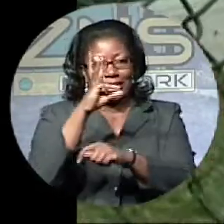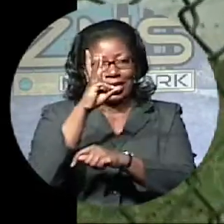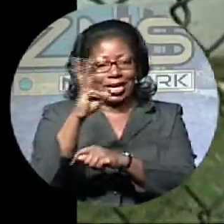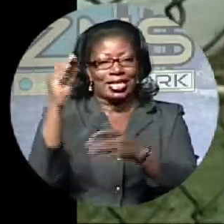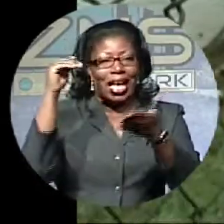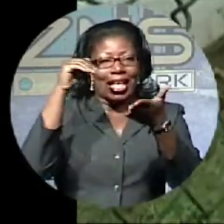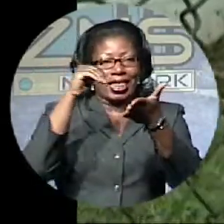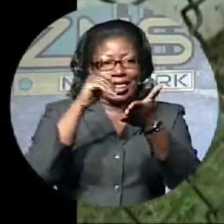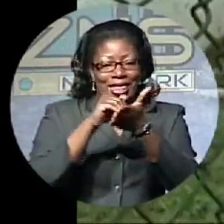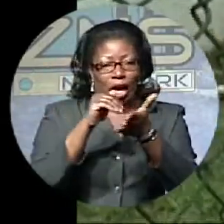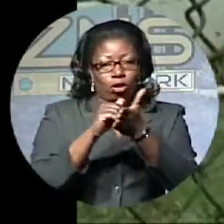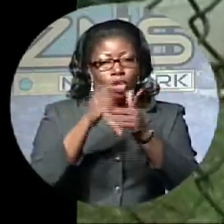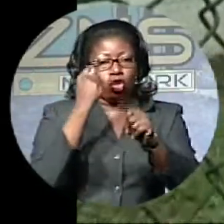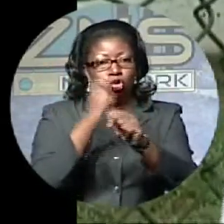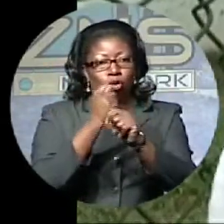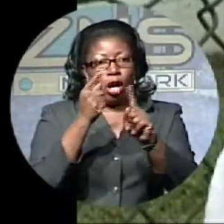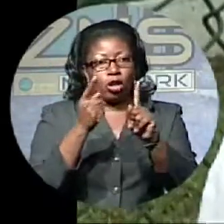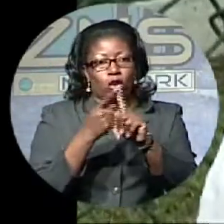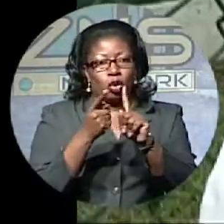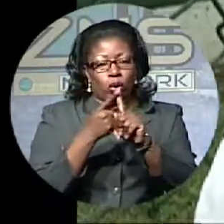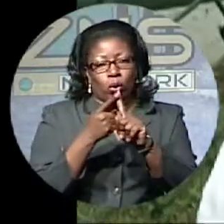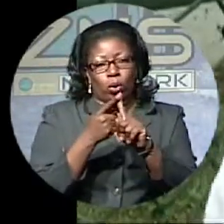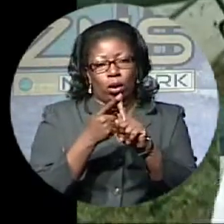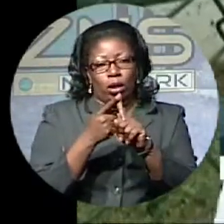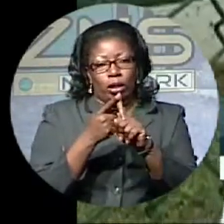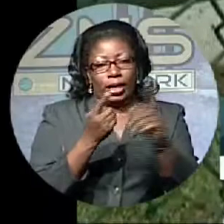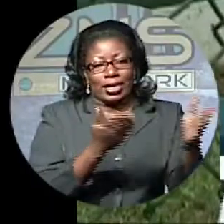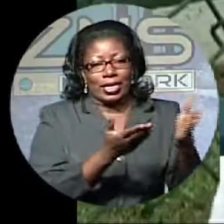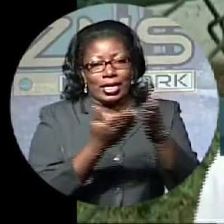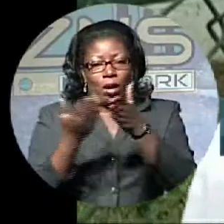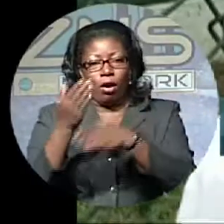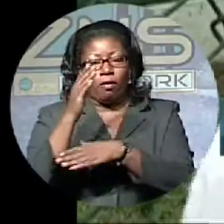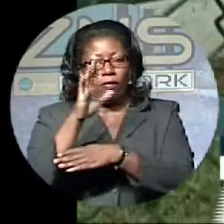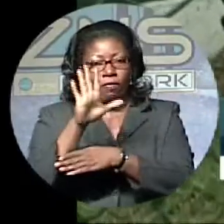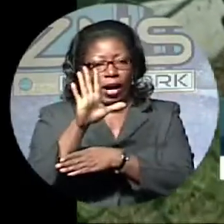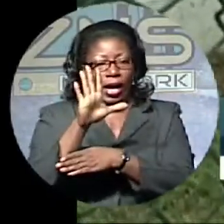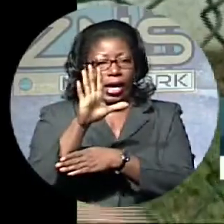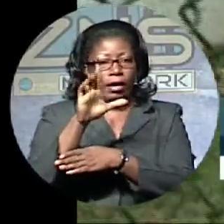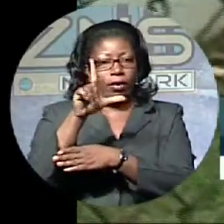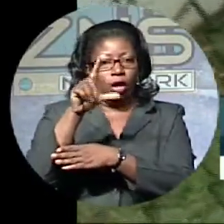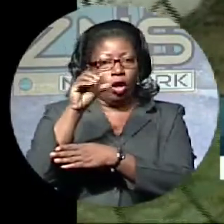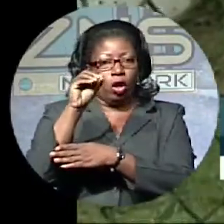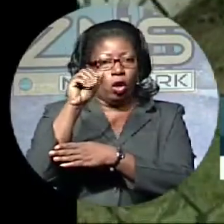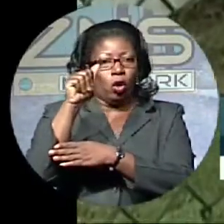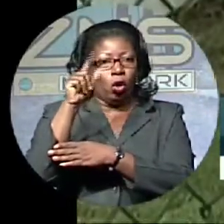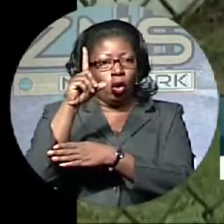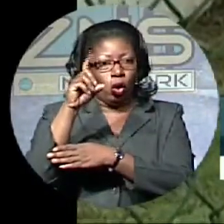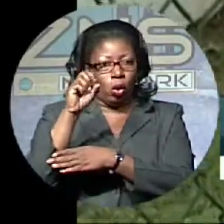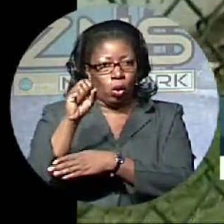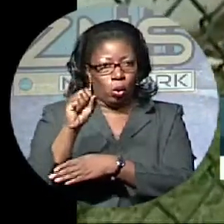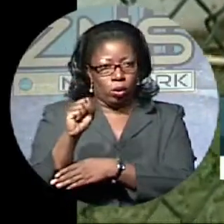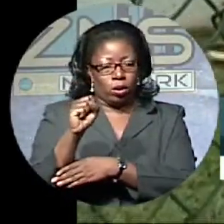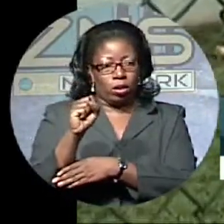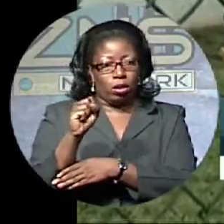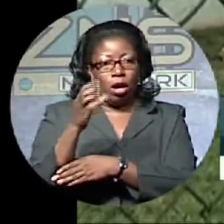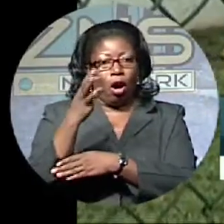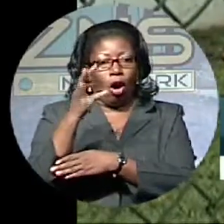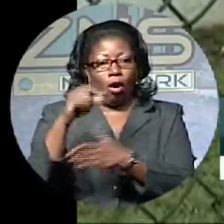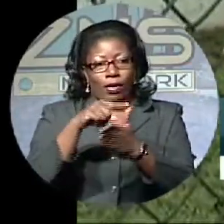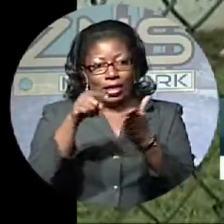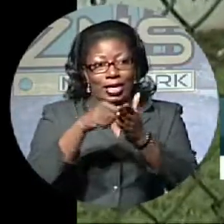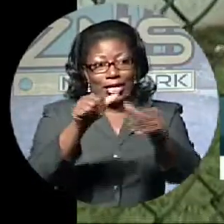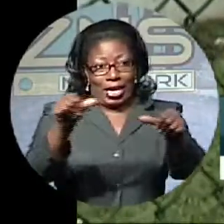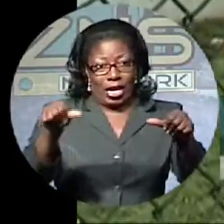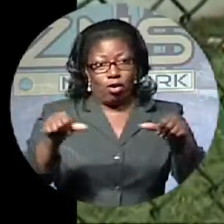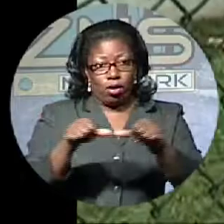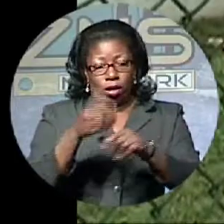6,000-gallon cesspit truck took 5 loads, i.e. 30,000 gallons, just from this section of the garden